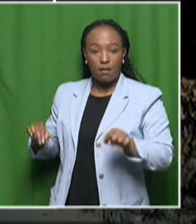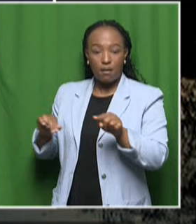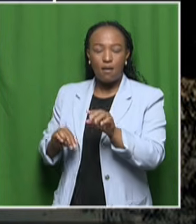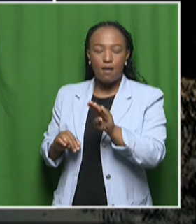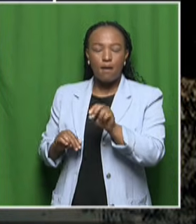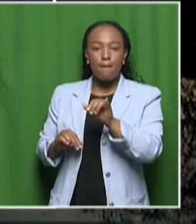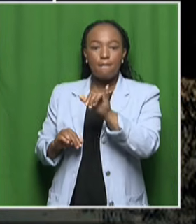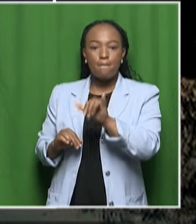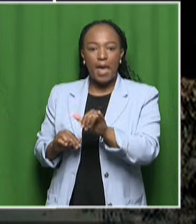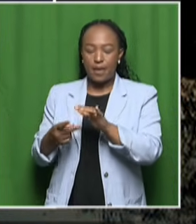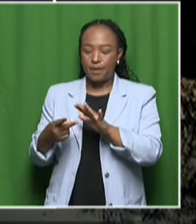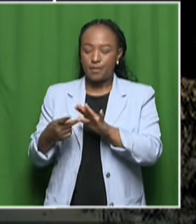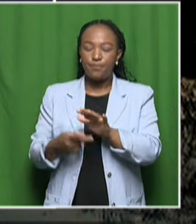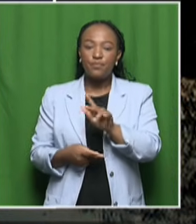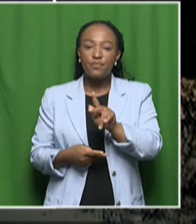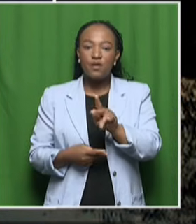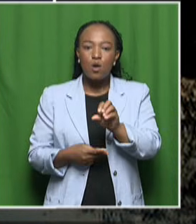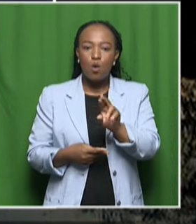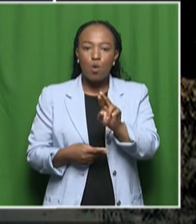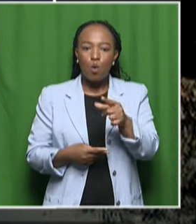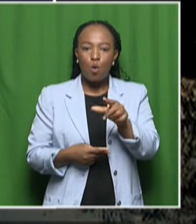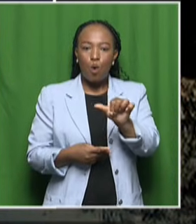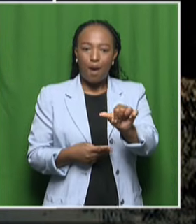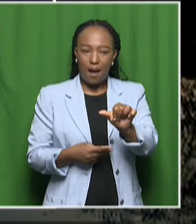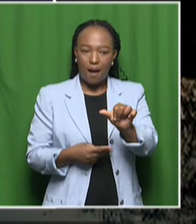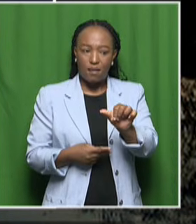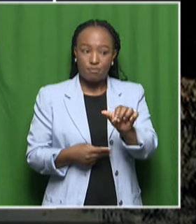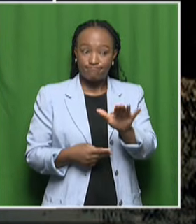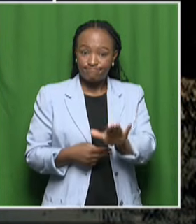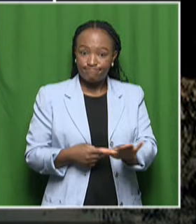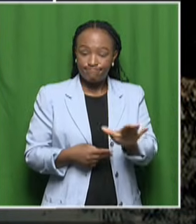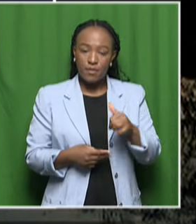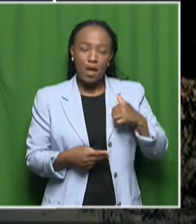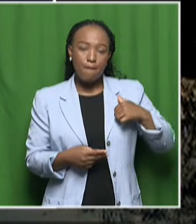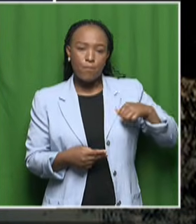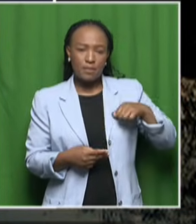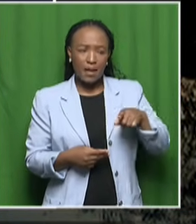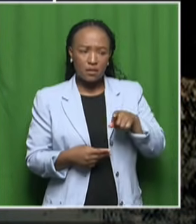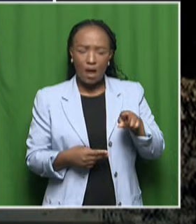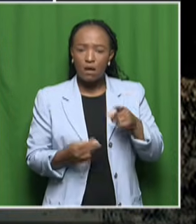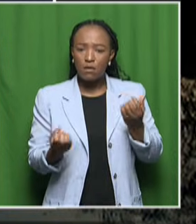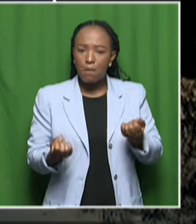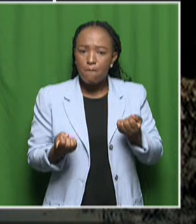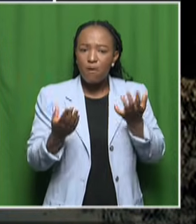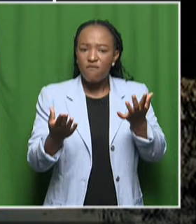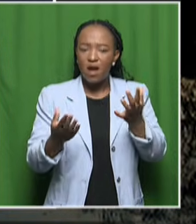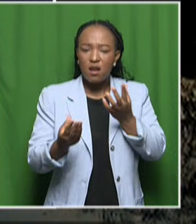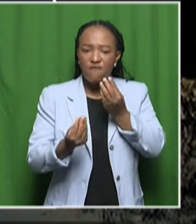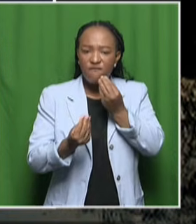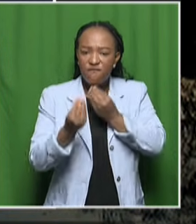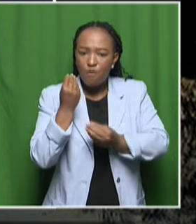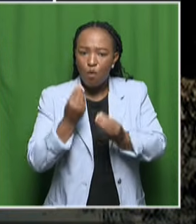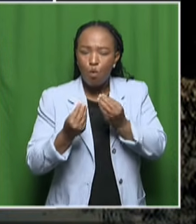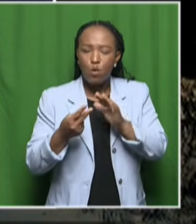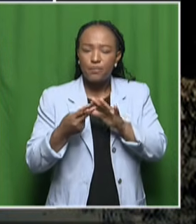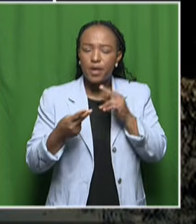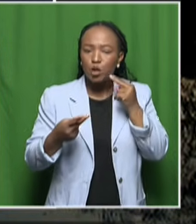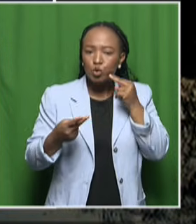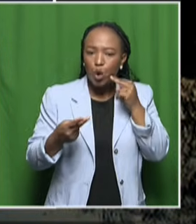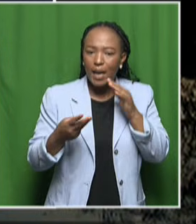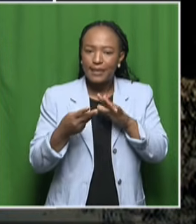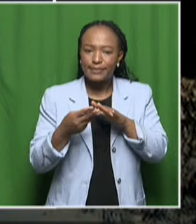municipality, they've really come to the forefront in terms of providing water and food and chocolates, bananas, anything you can think of,